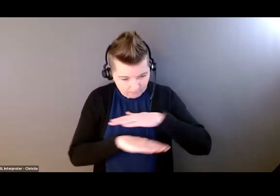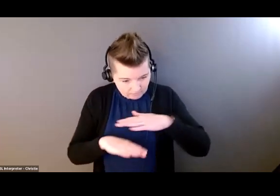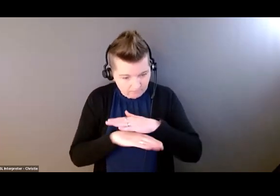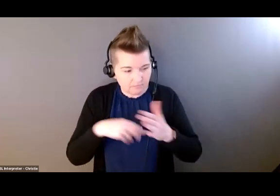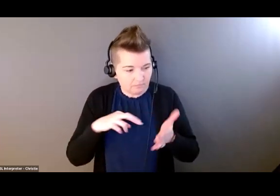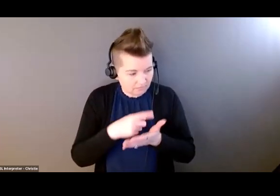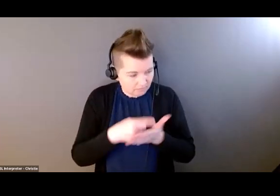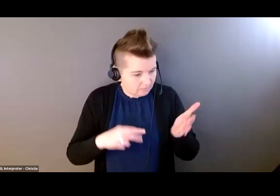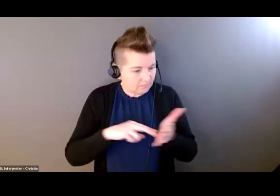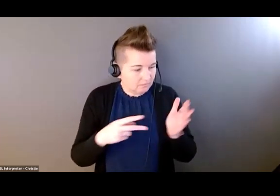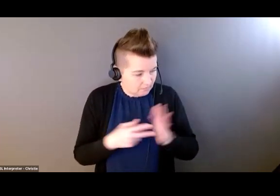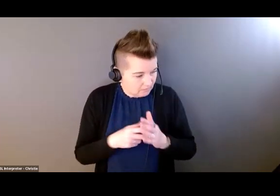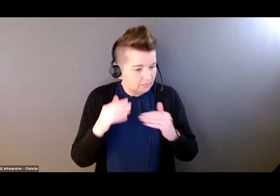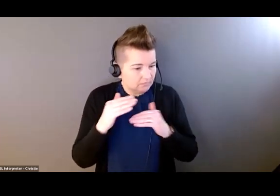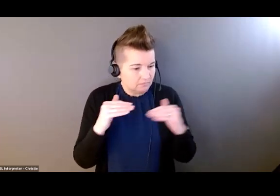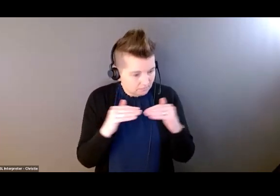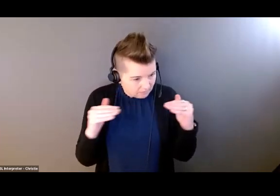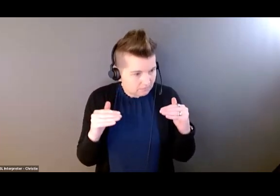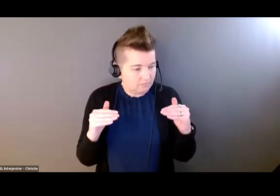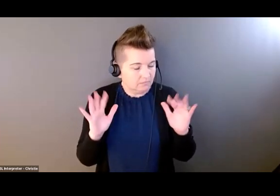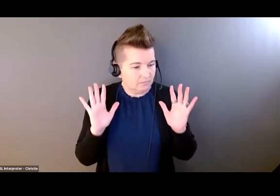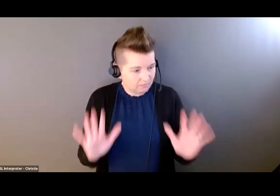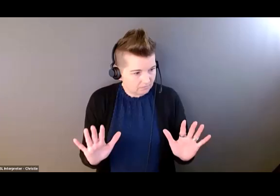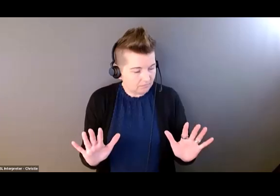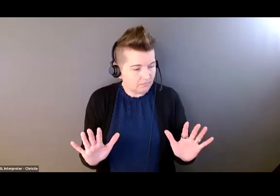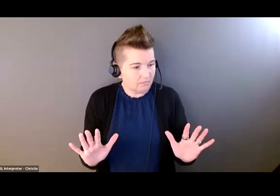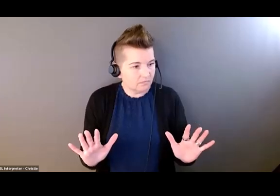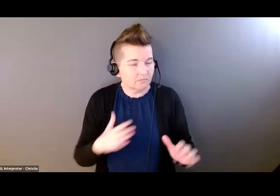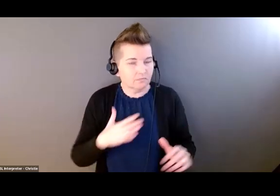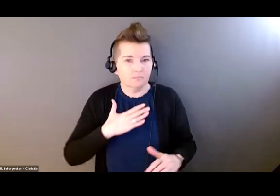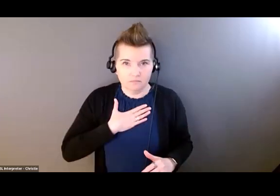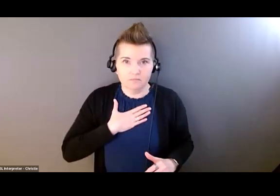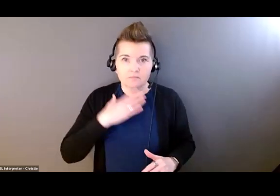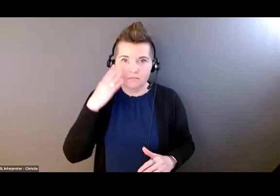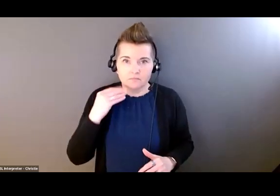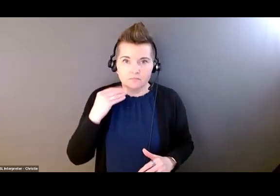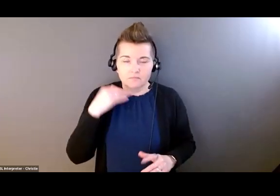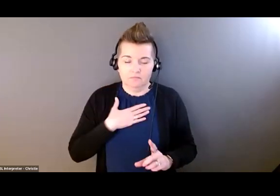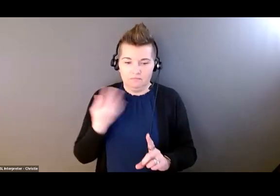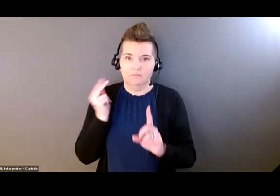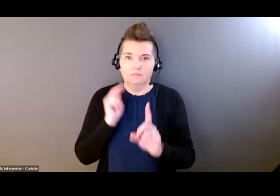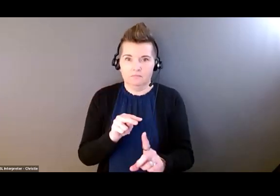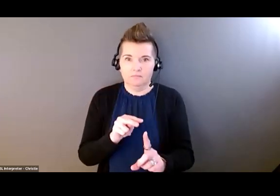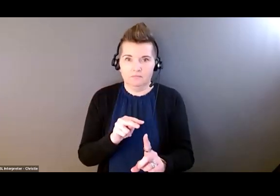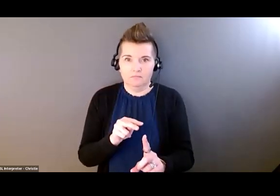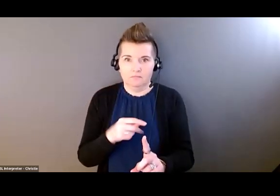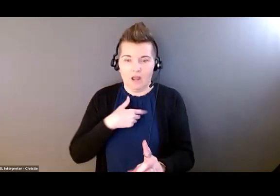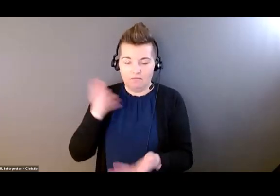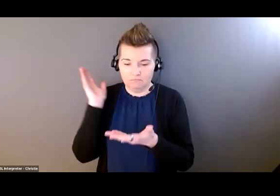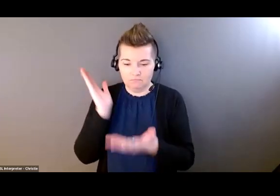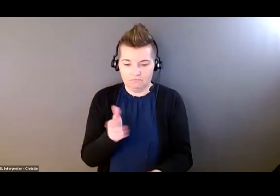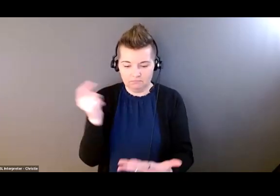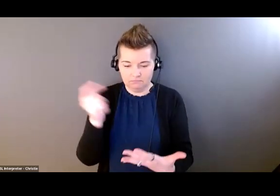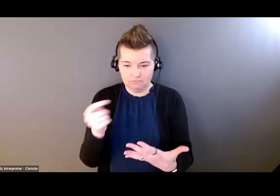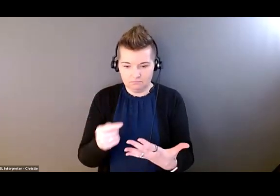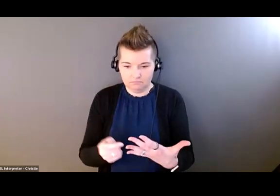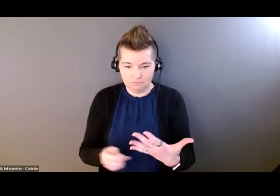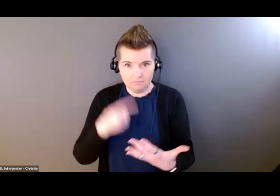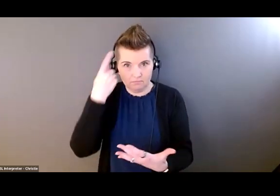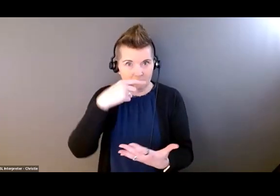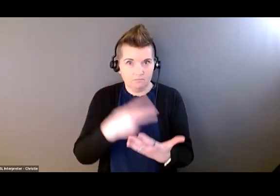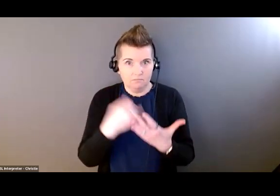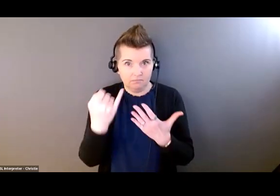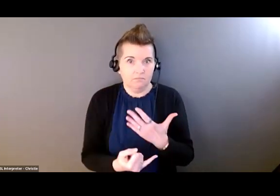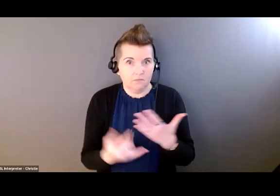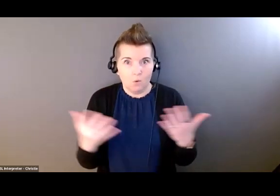shifted. My beliefs shifted, I guess it is, and that my expectations shifted. And so I had to be